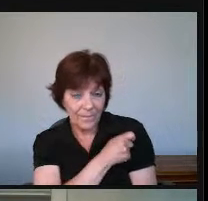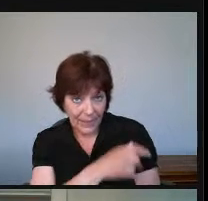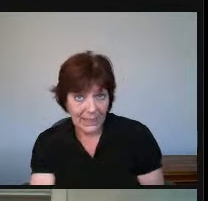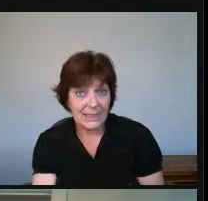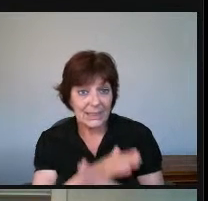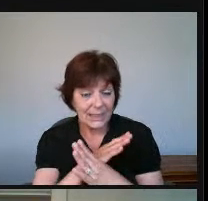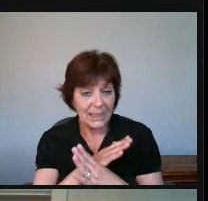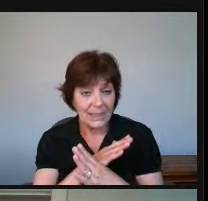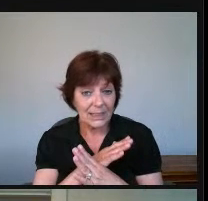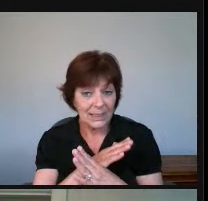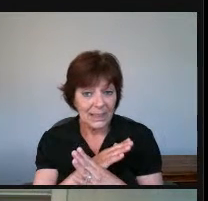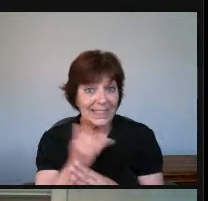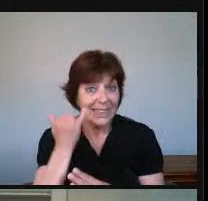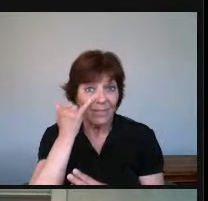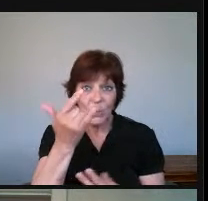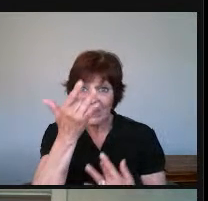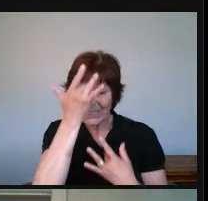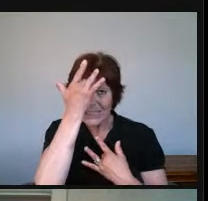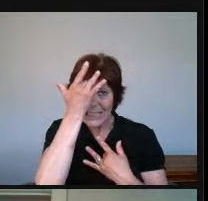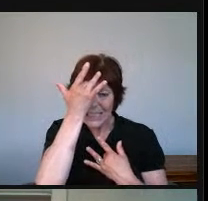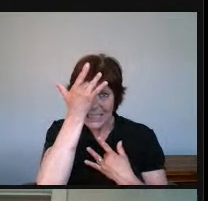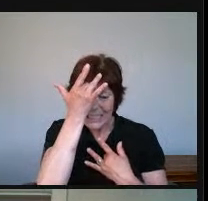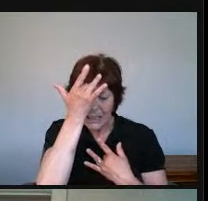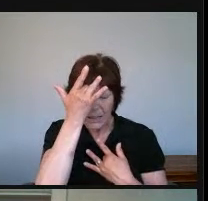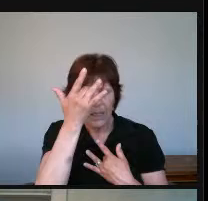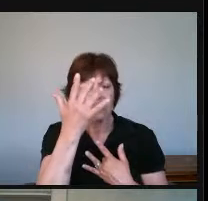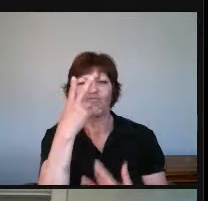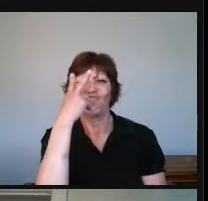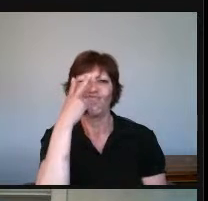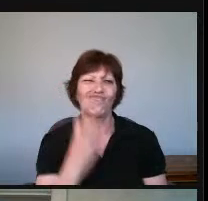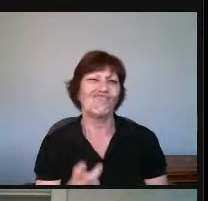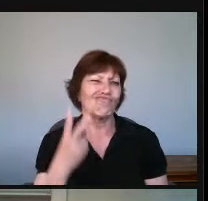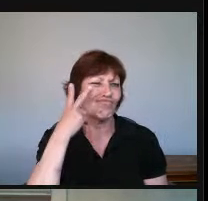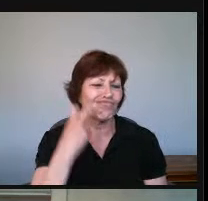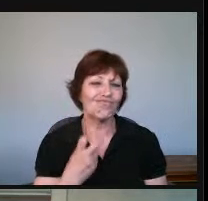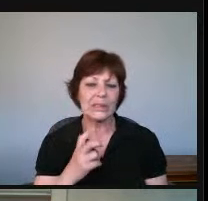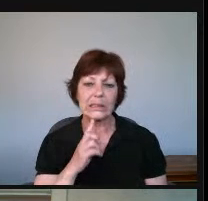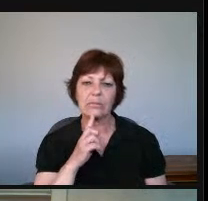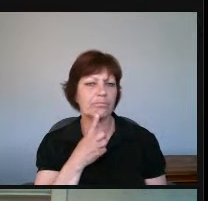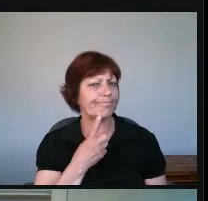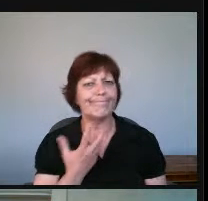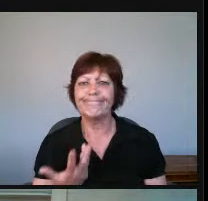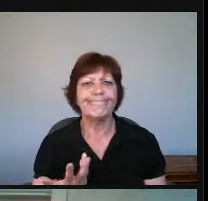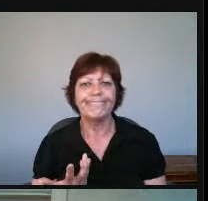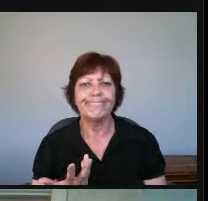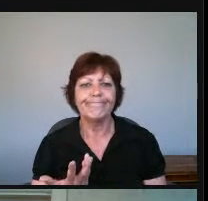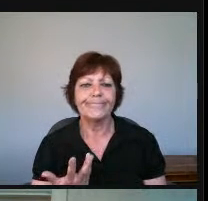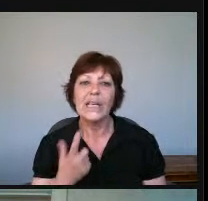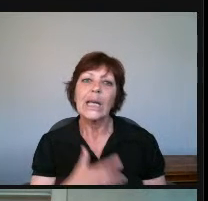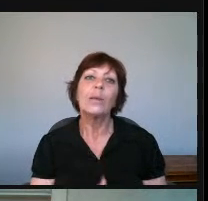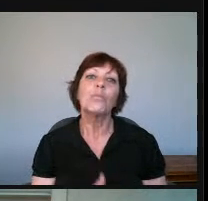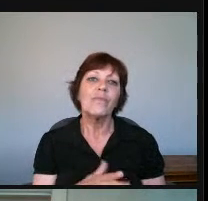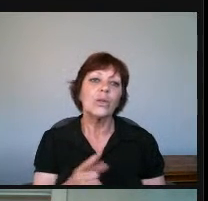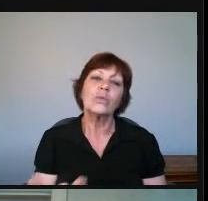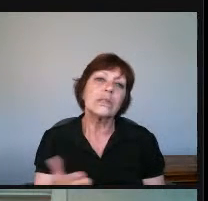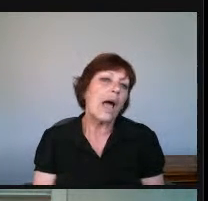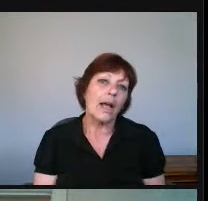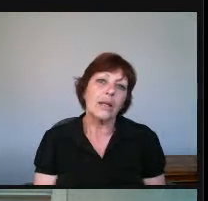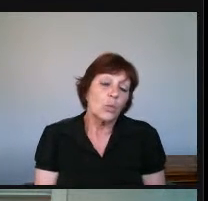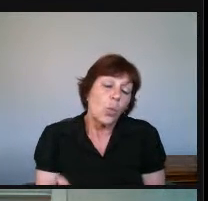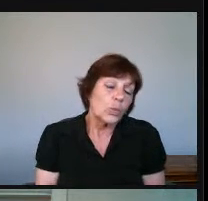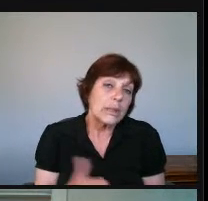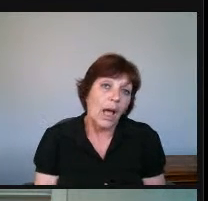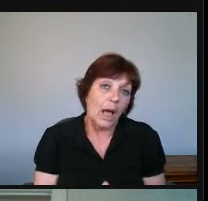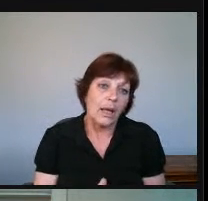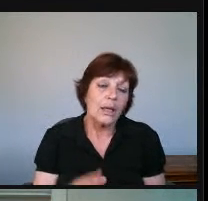and if you were to get the illness, it is unlikely that it's going to be devastating. It prevents mortality. The